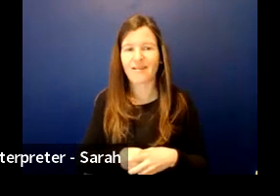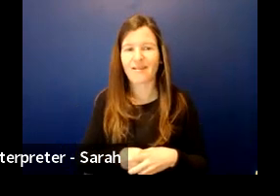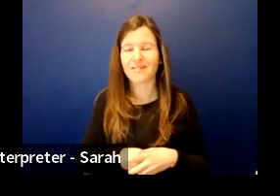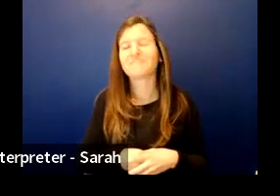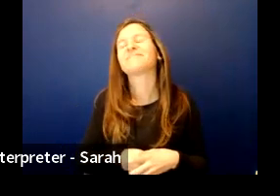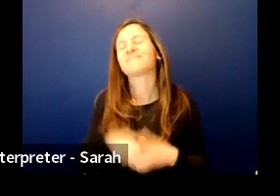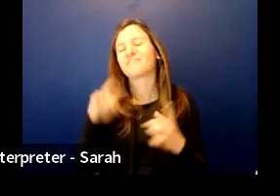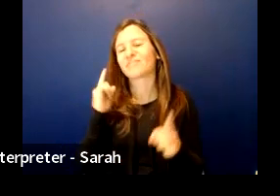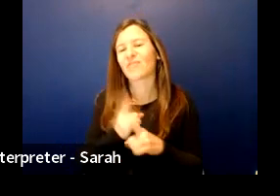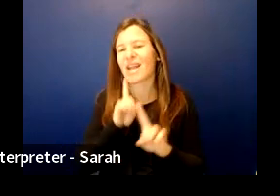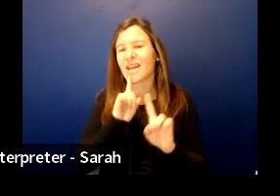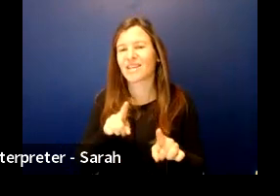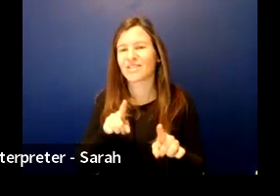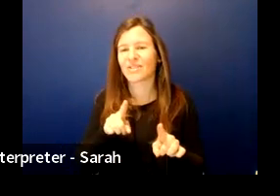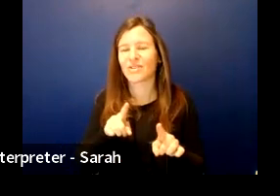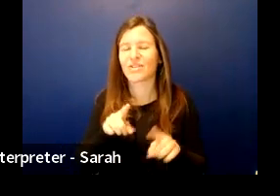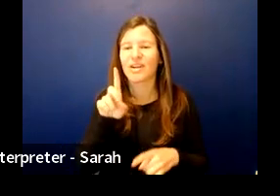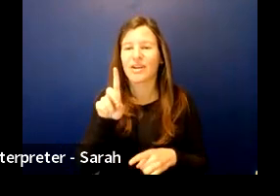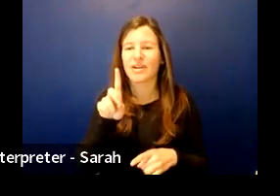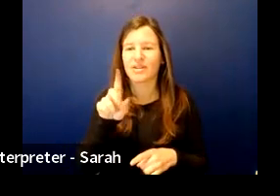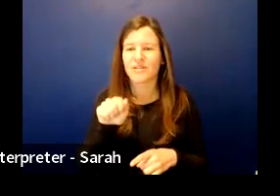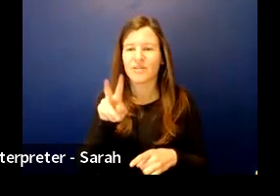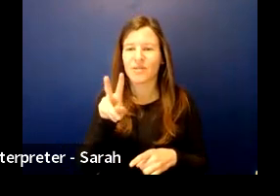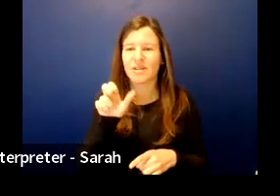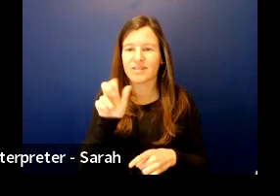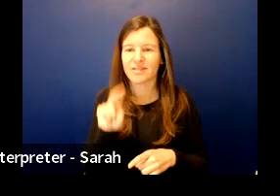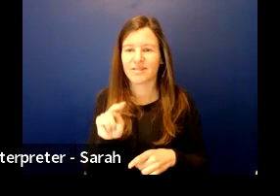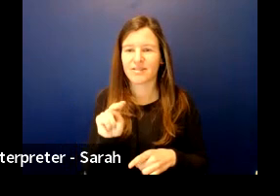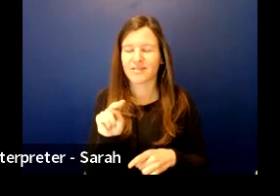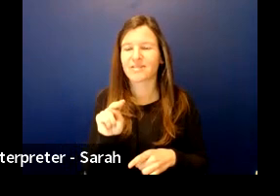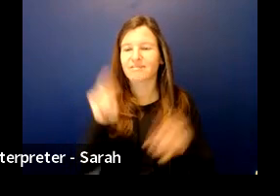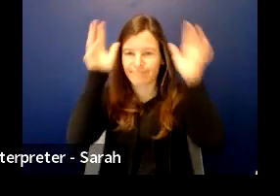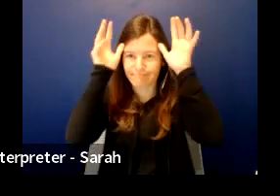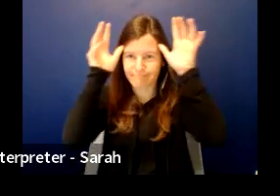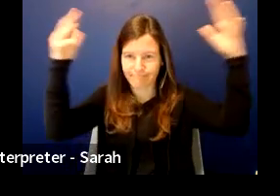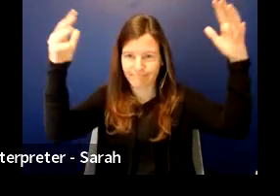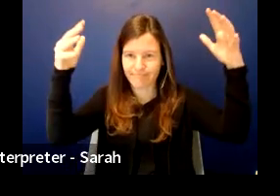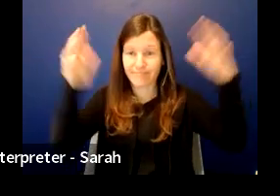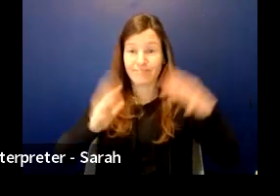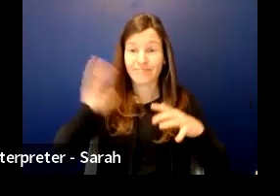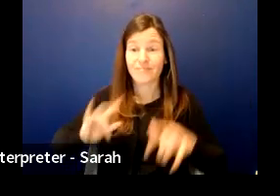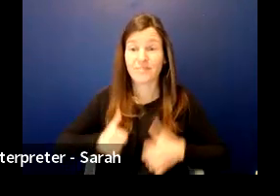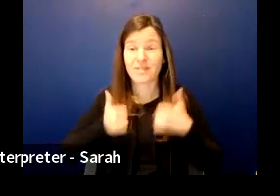The correct answer is Dawson's caribou. The Dawson caribou lived in Haida Gwaii.